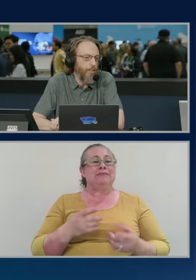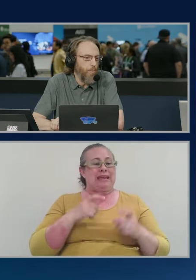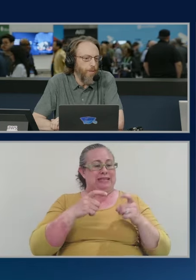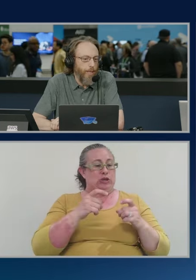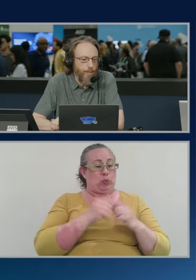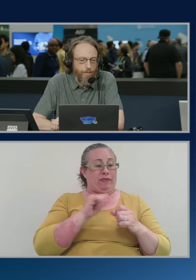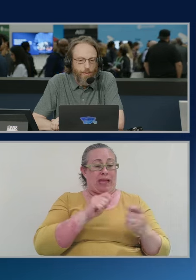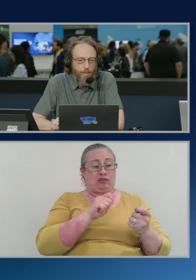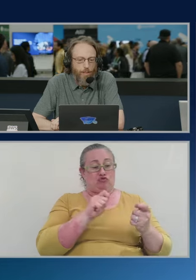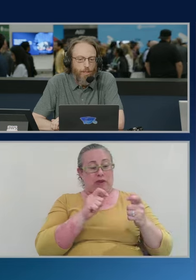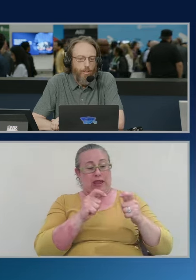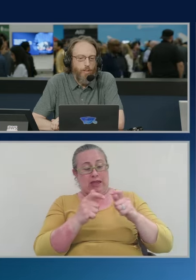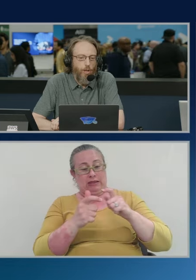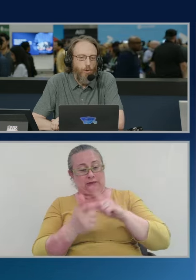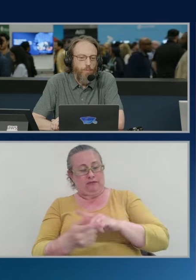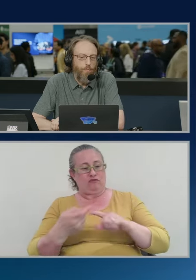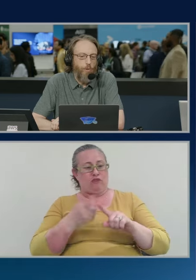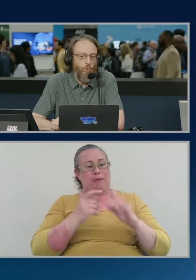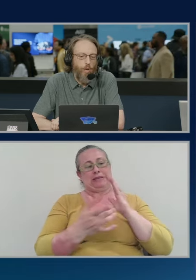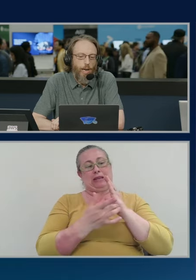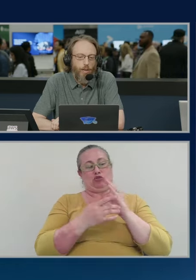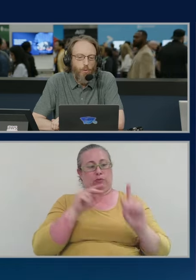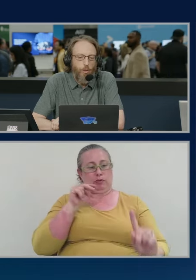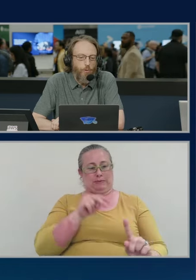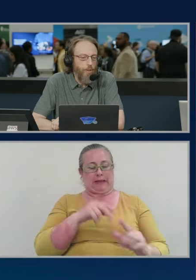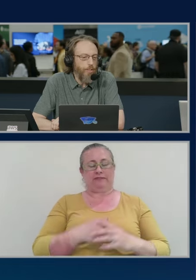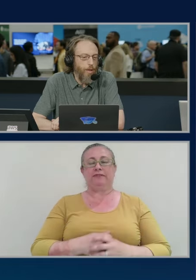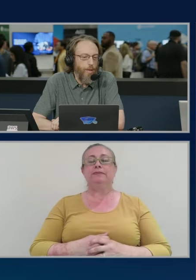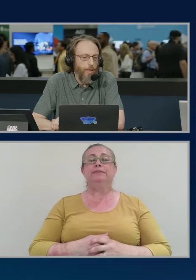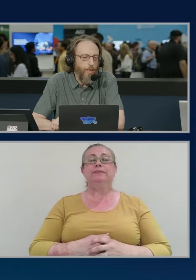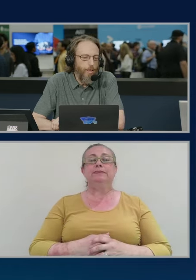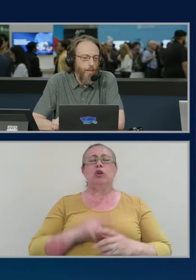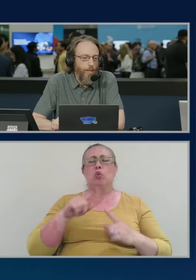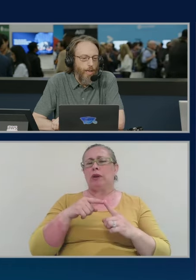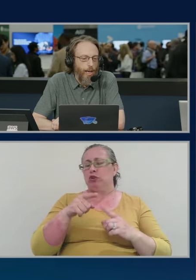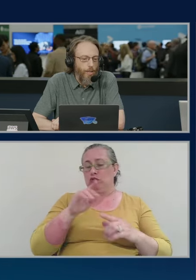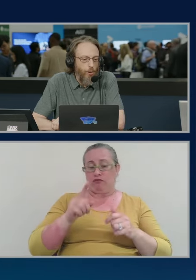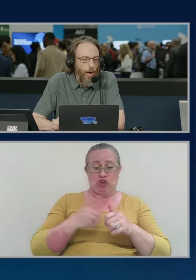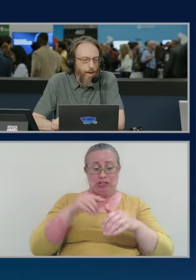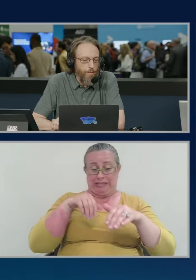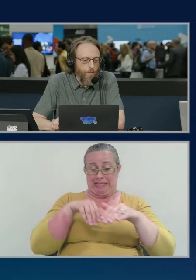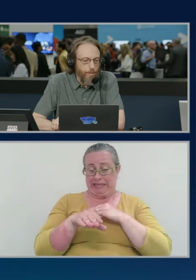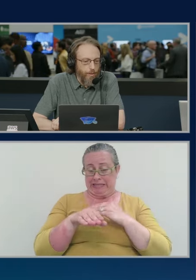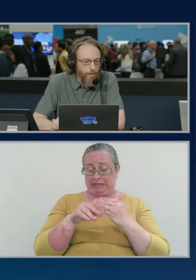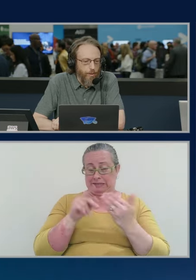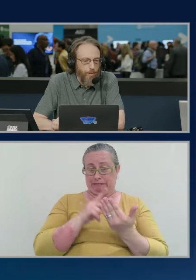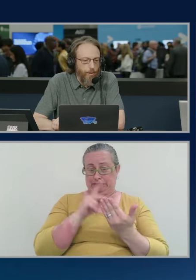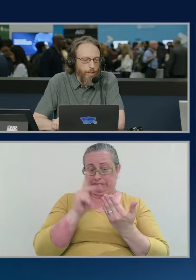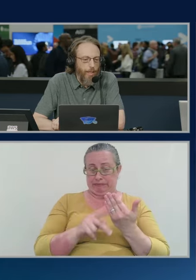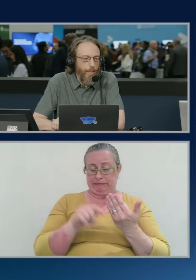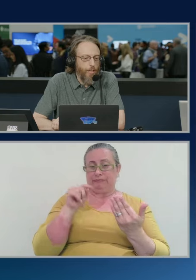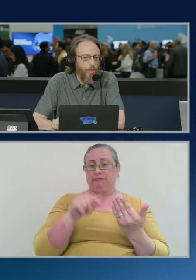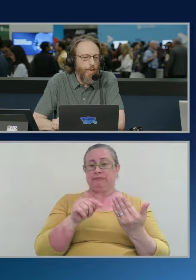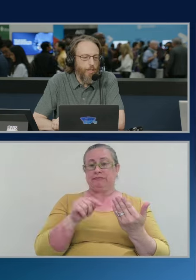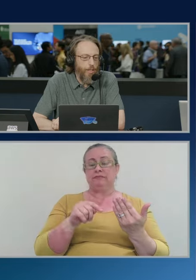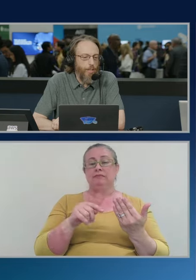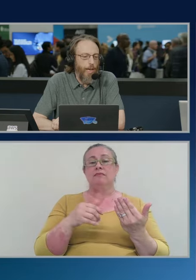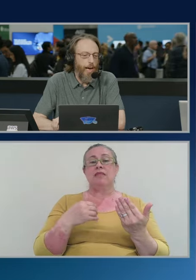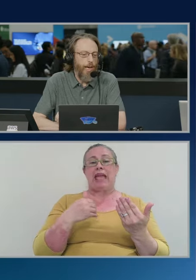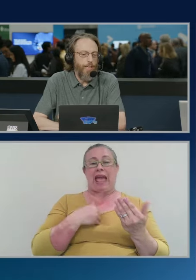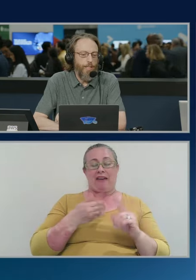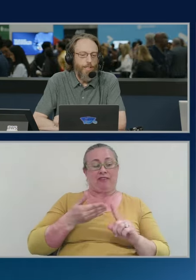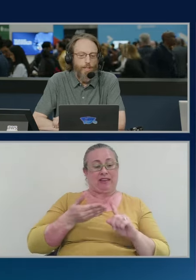from a technical perspective. So when you first come in, you have the